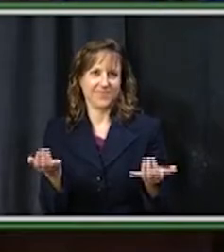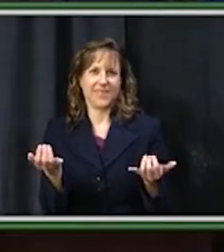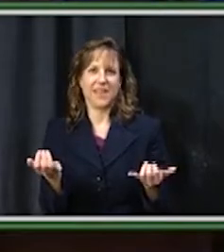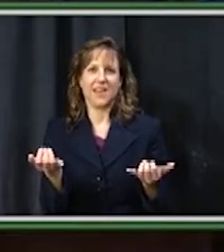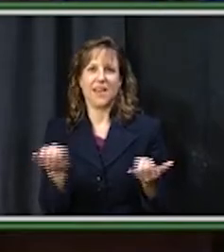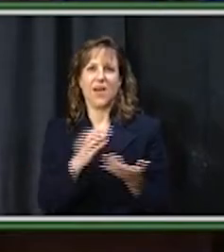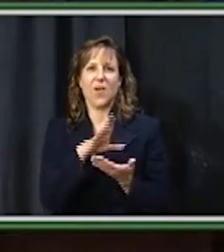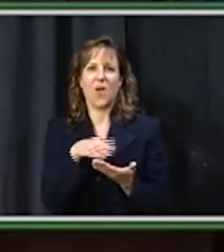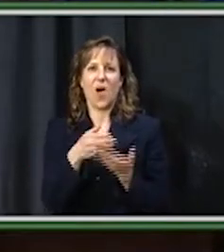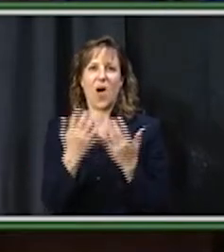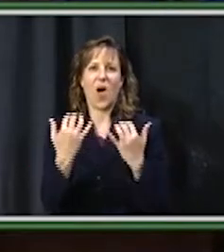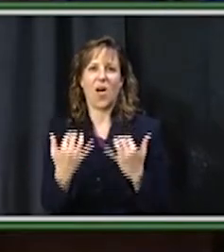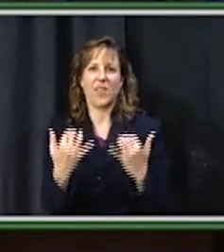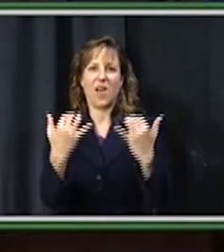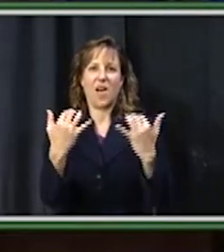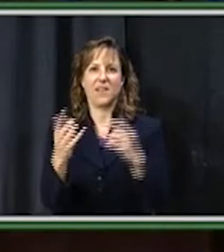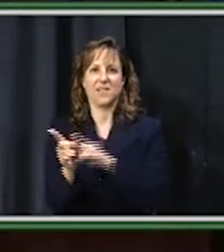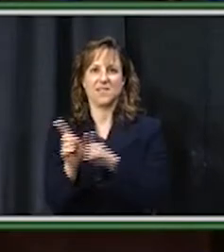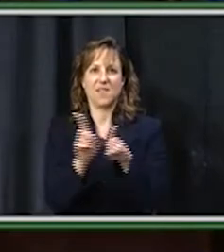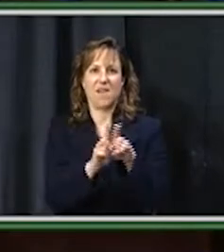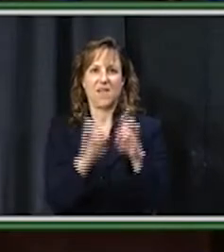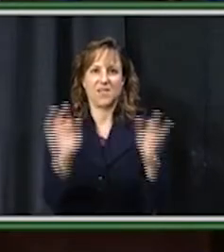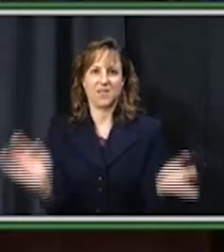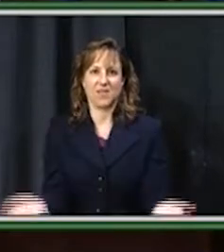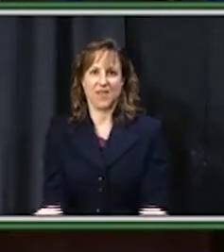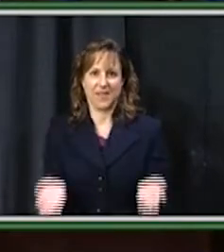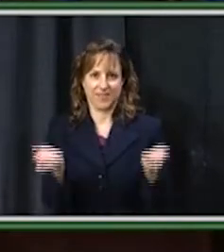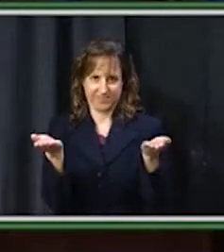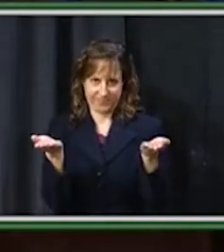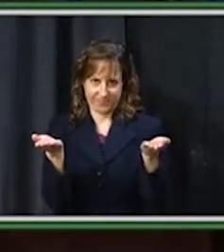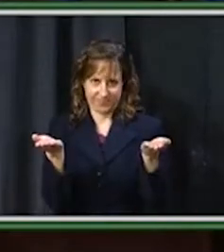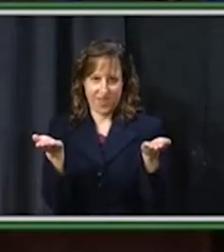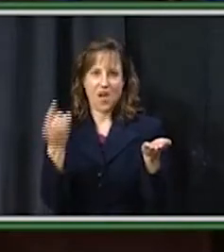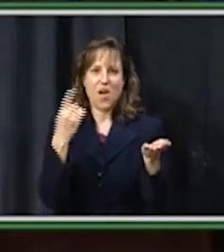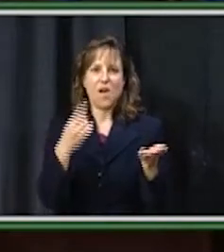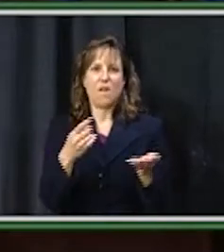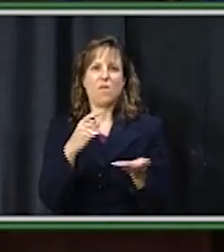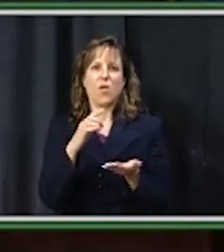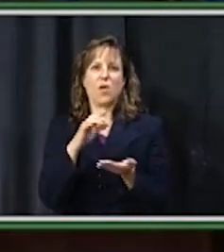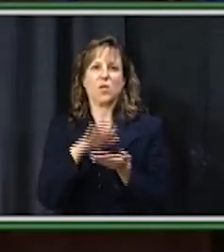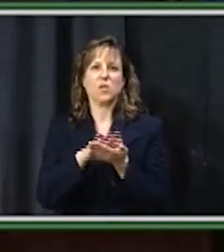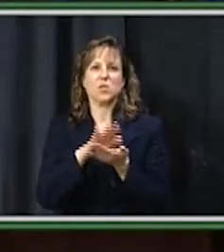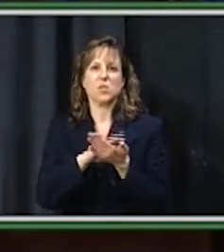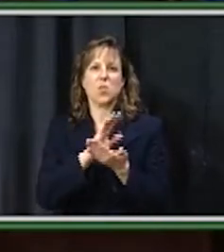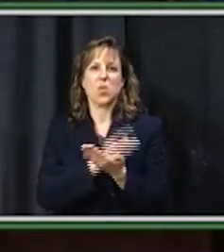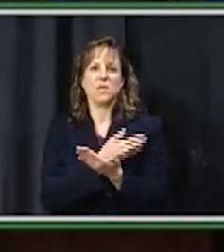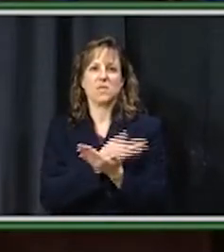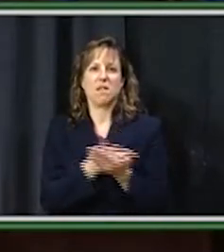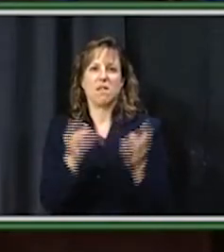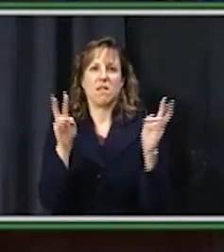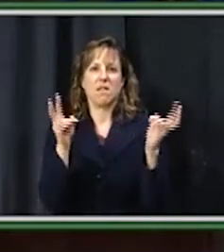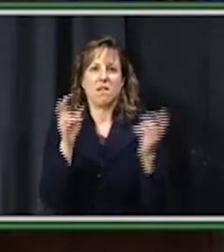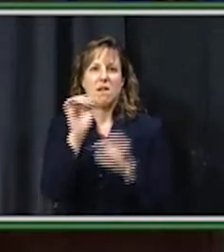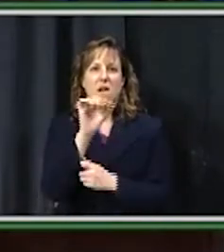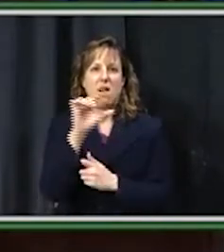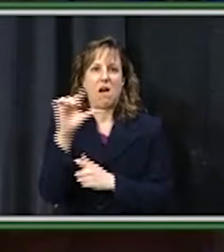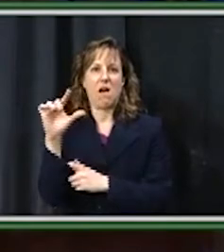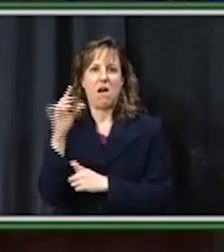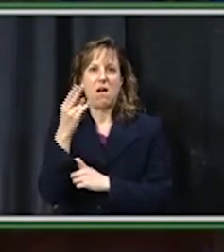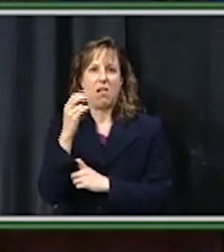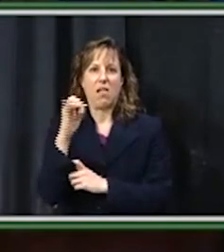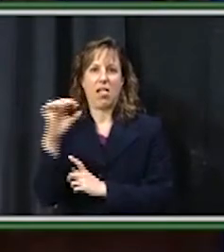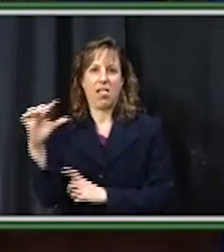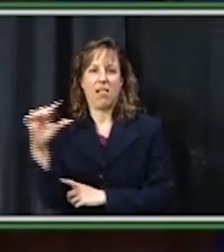Will the remainder of the audience please stand for the singing of the alma mater, All Hail, and